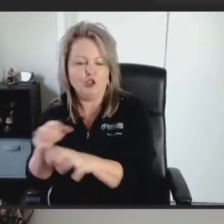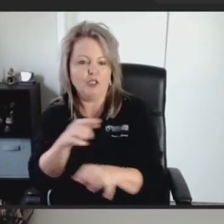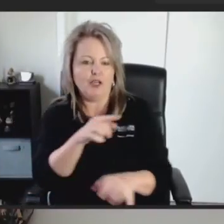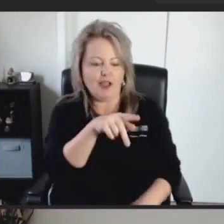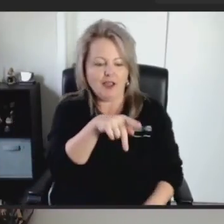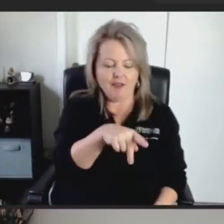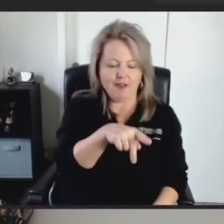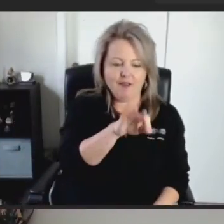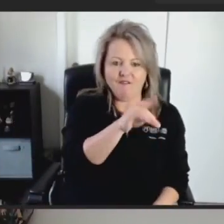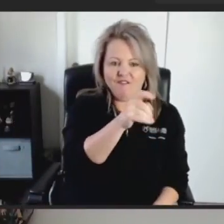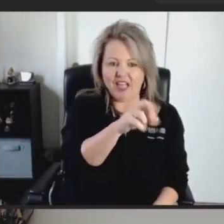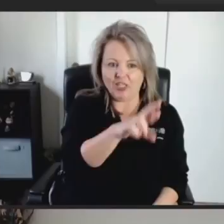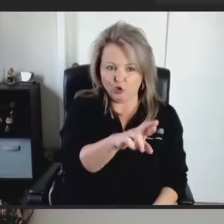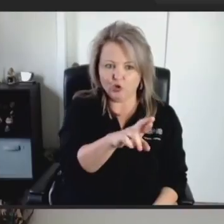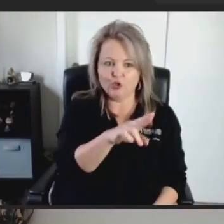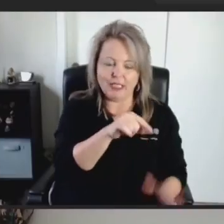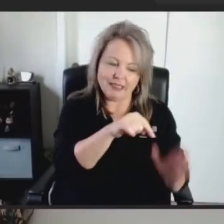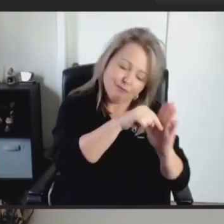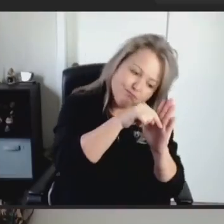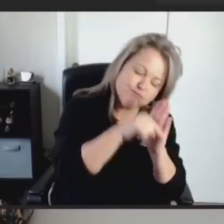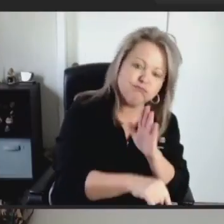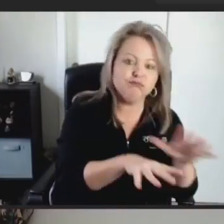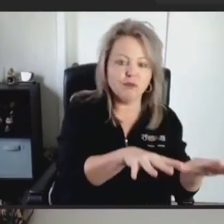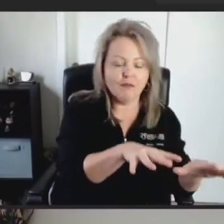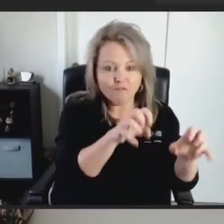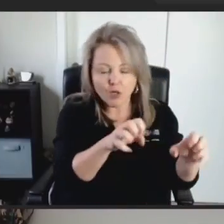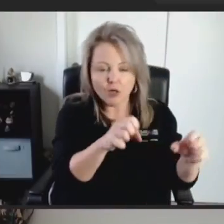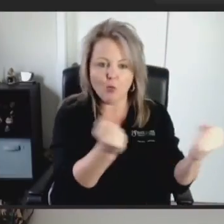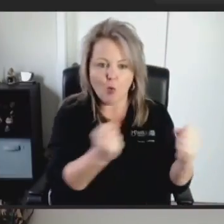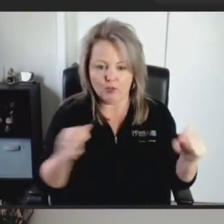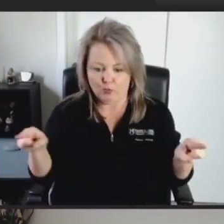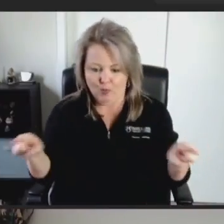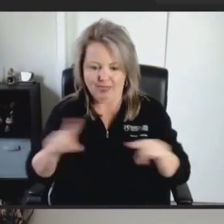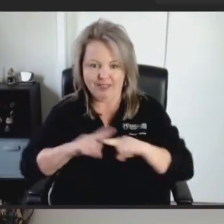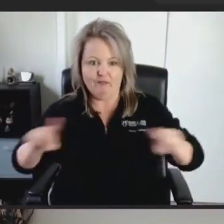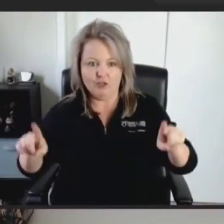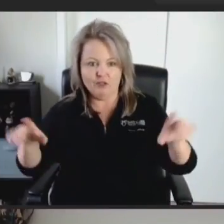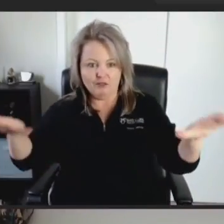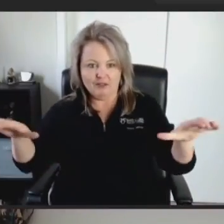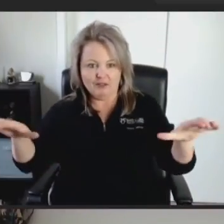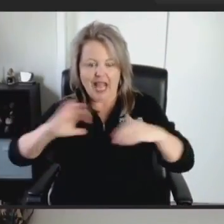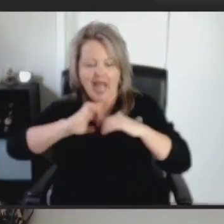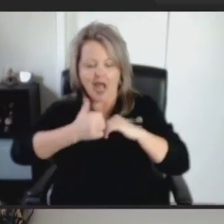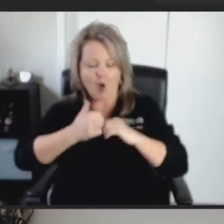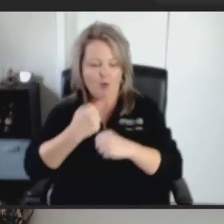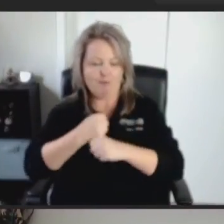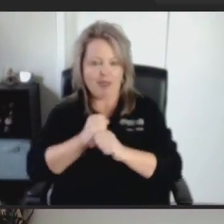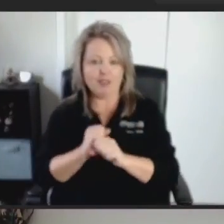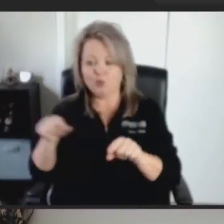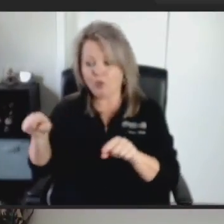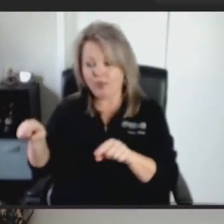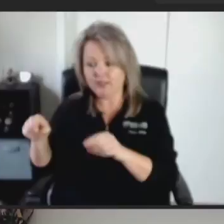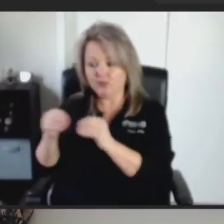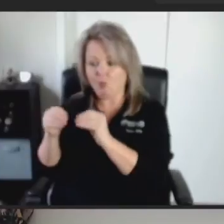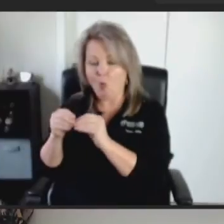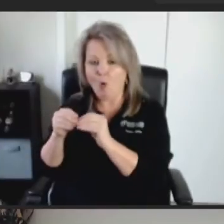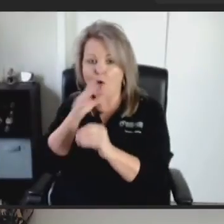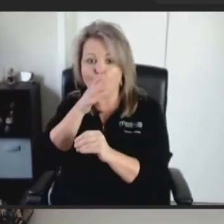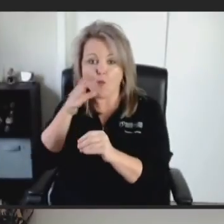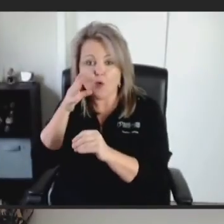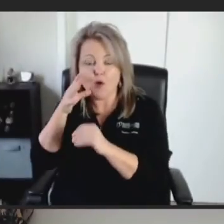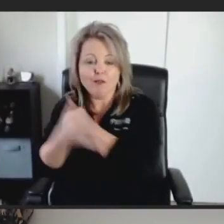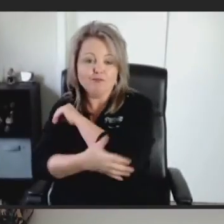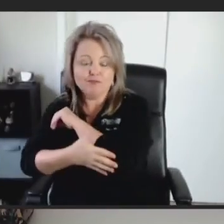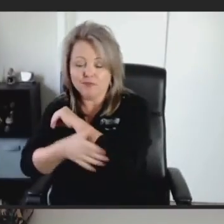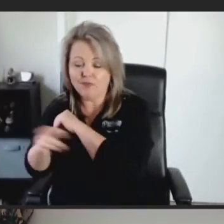So that's also really nice for more rural places or places that might not have access to the storage for that.